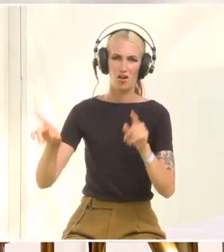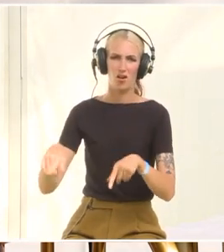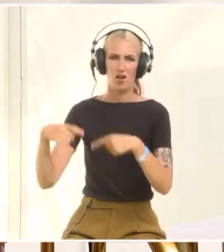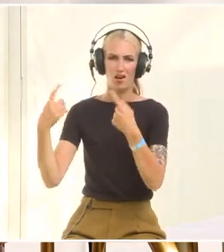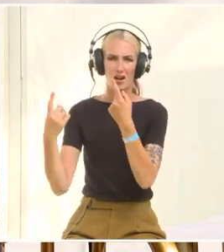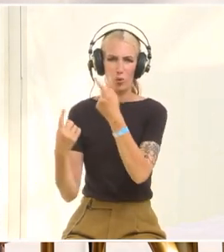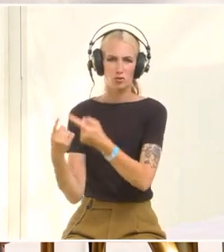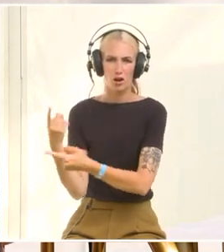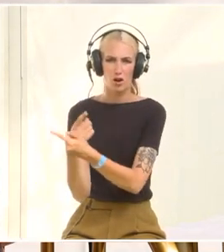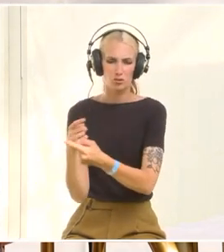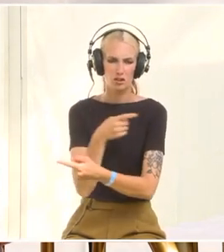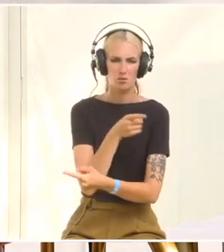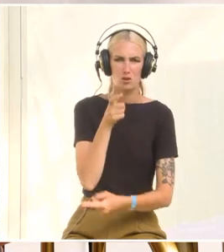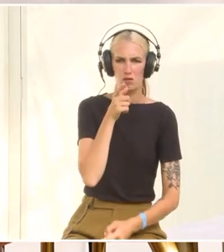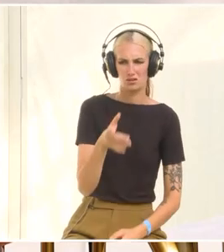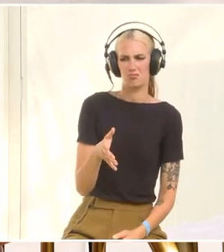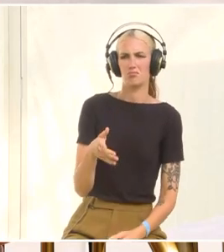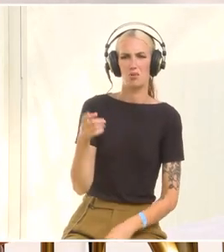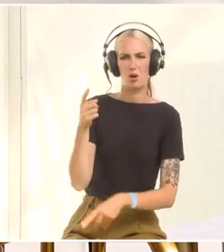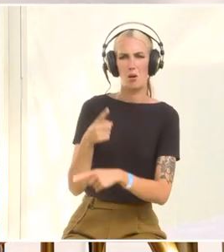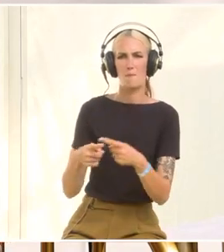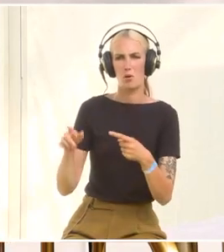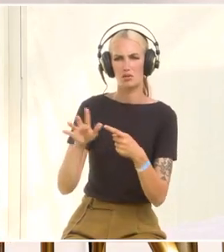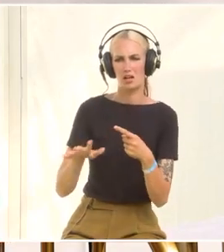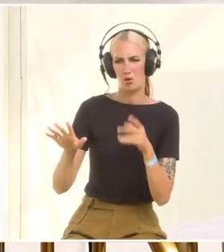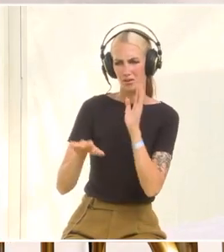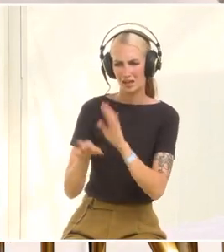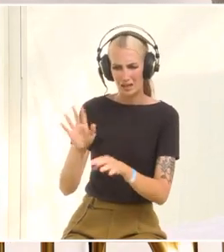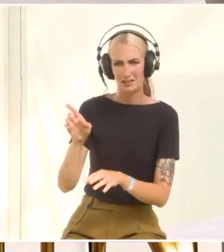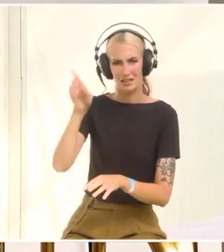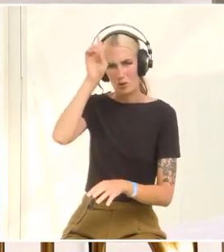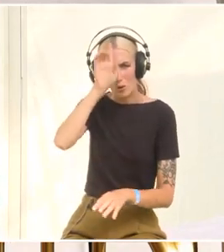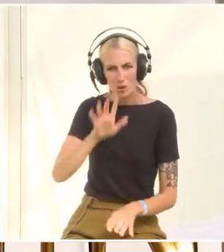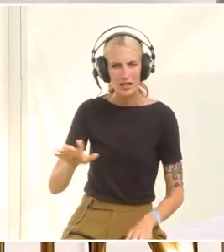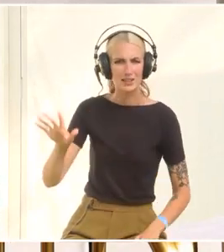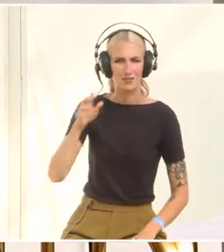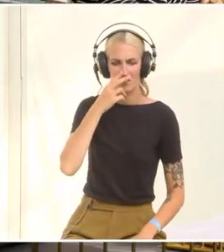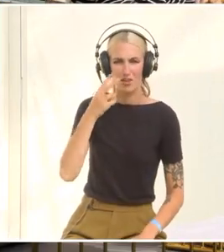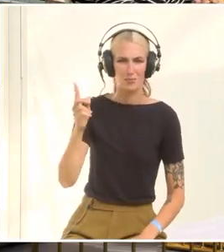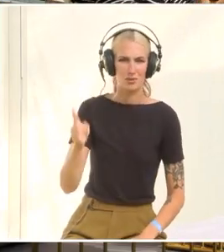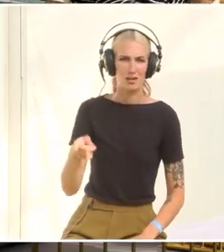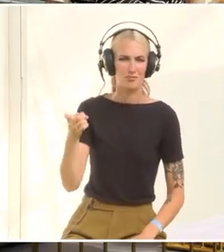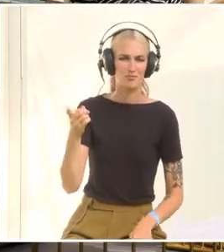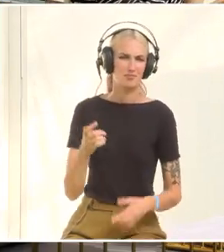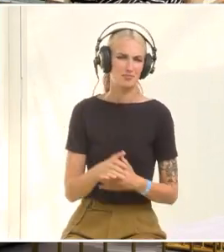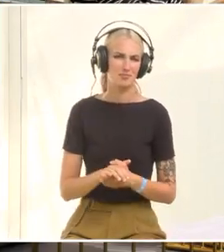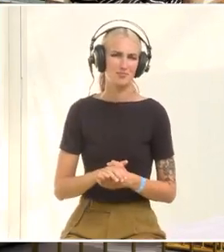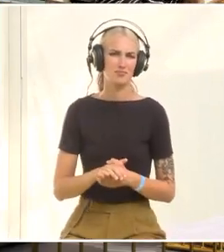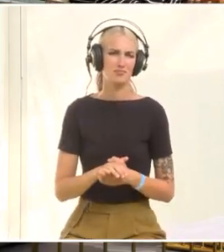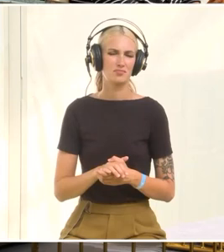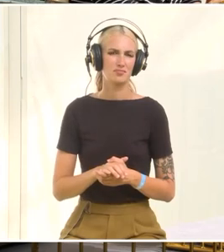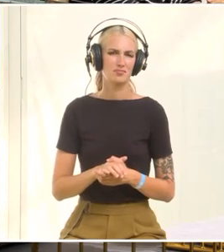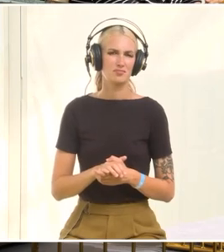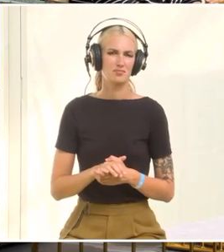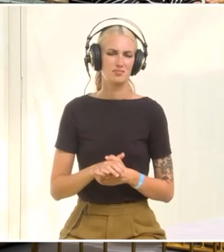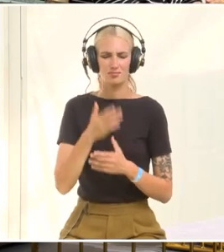say that, well, this is a half of region, the whole country. So in that sense, it's really fine-tuning issues. like, you know, whether you have a